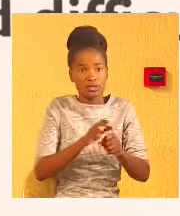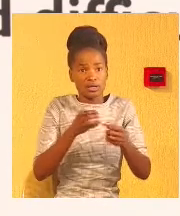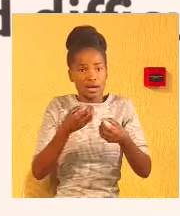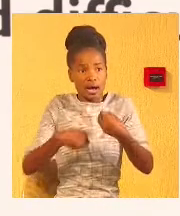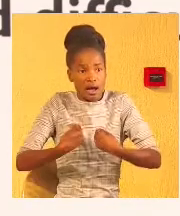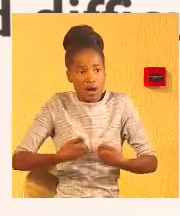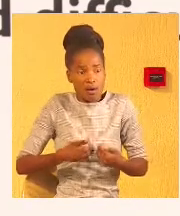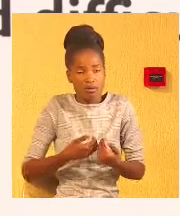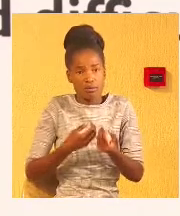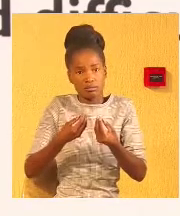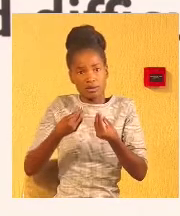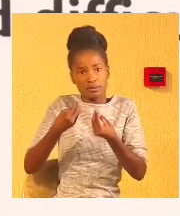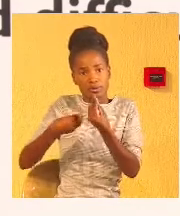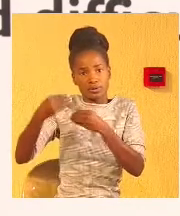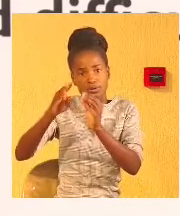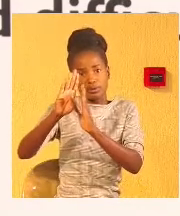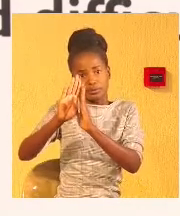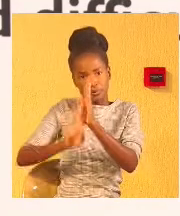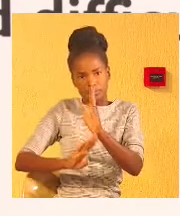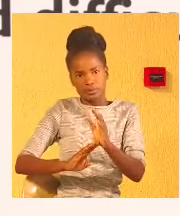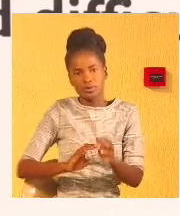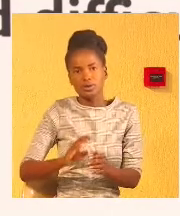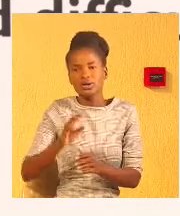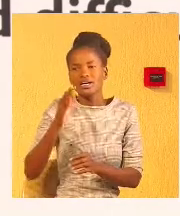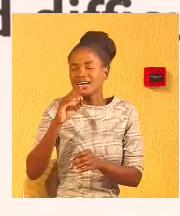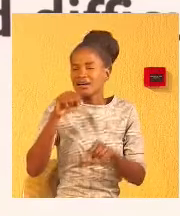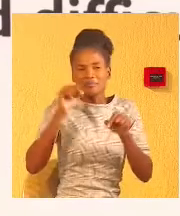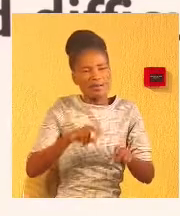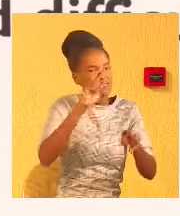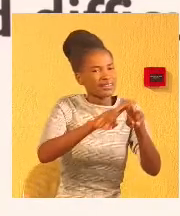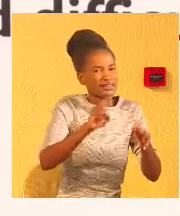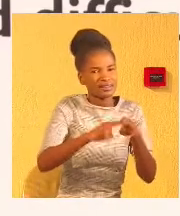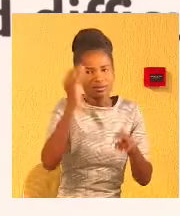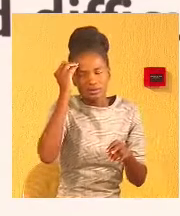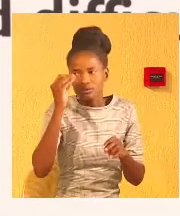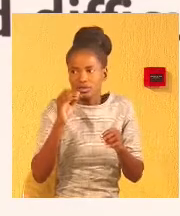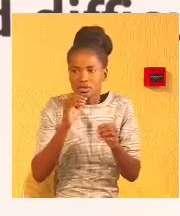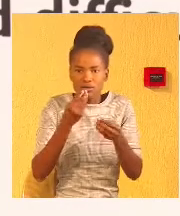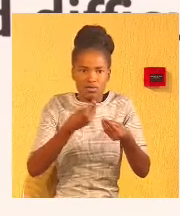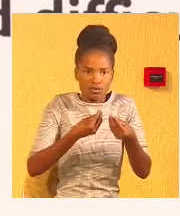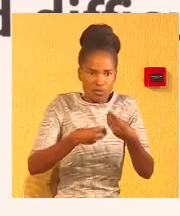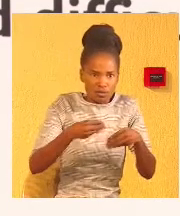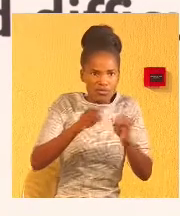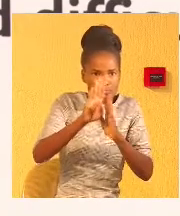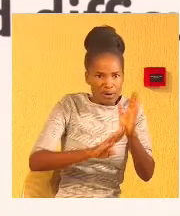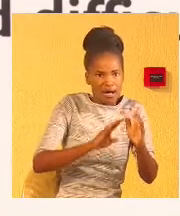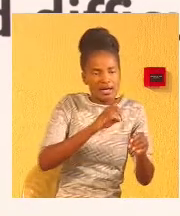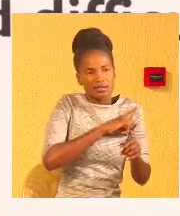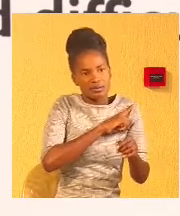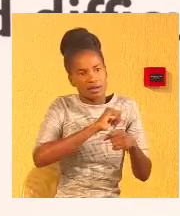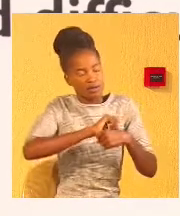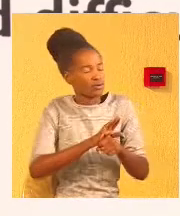takes time before you collect all the data that's required to